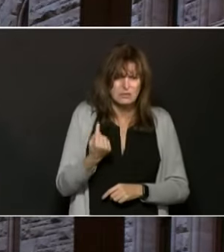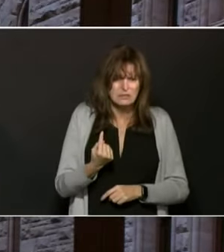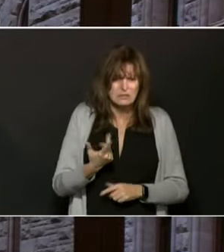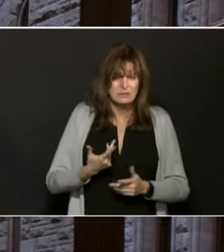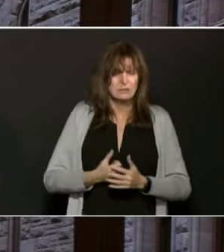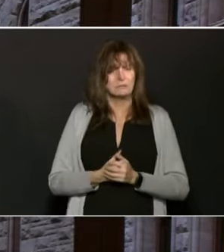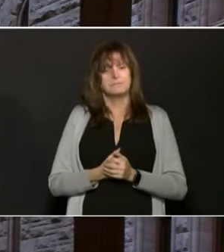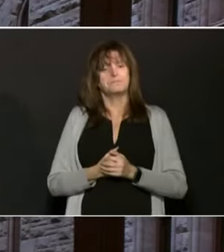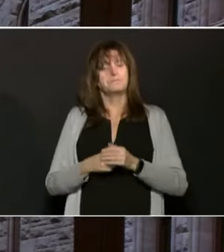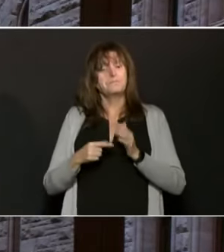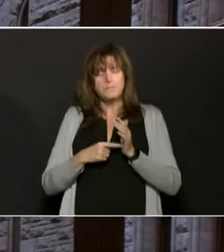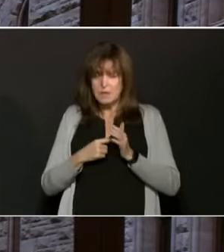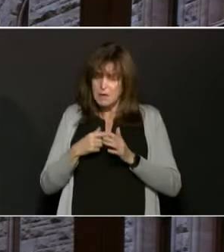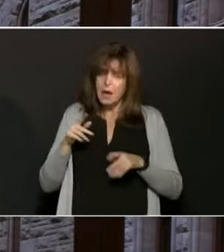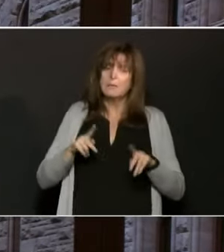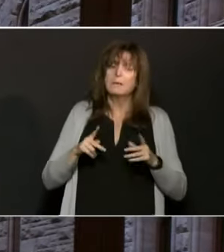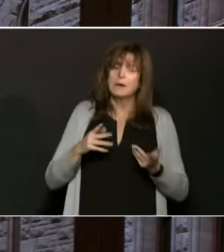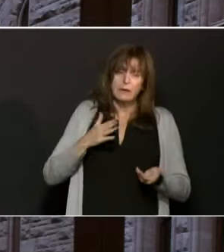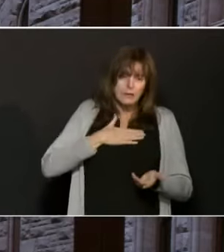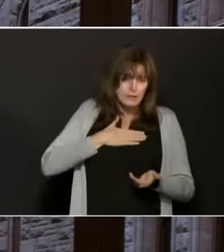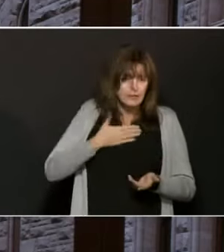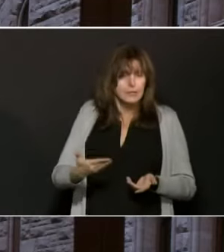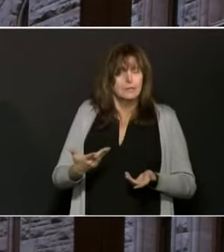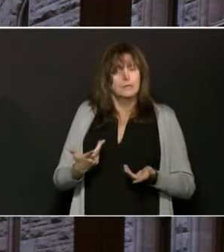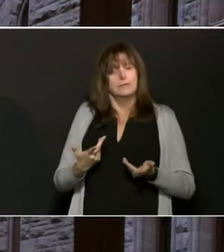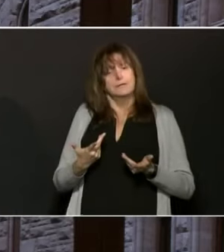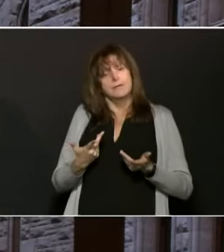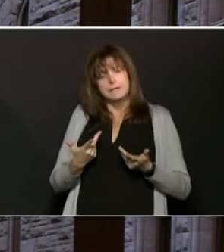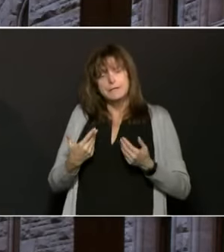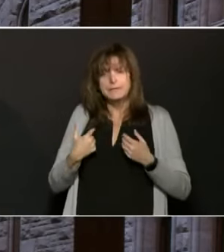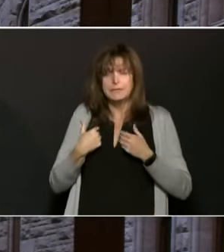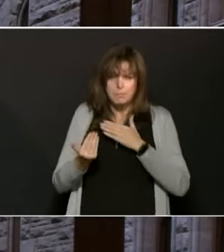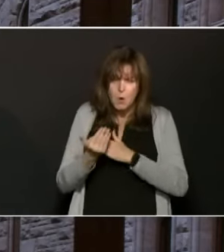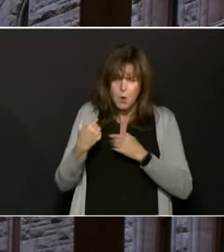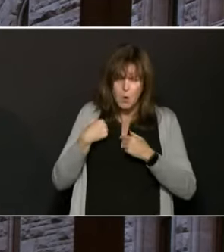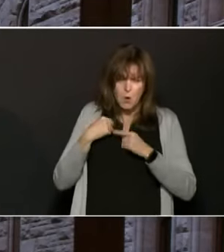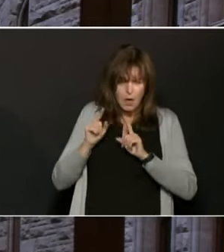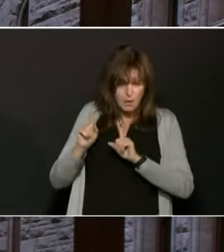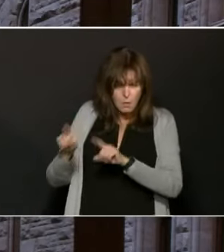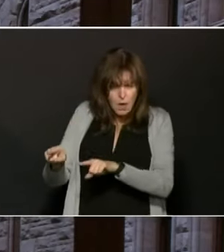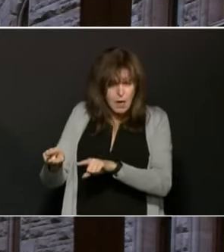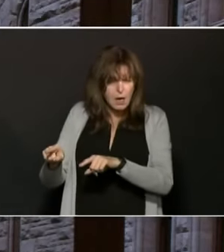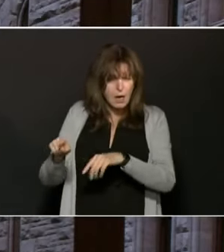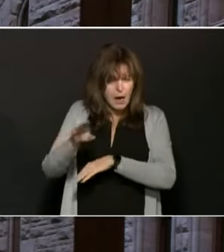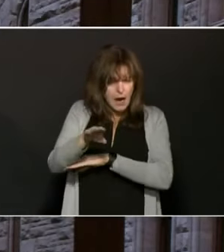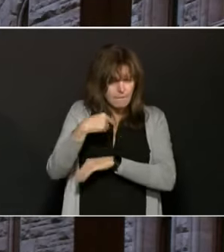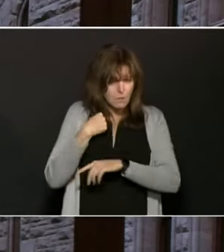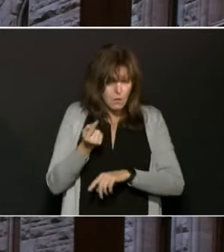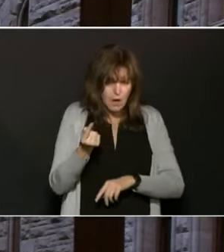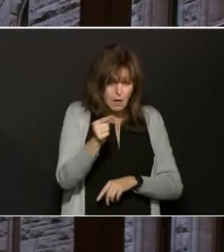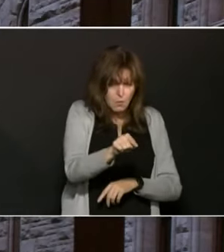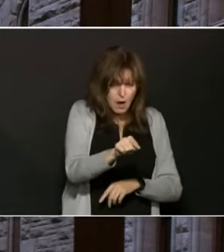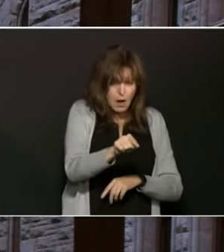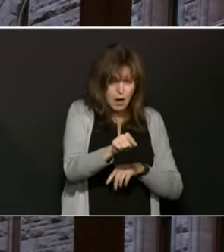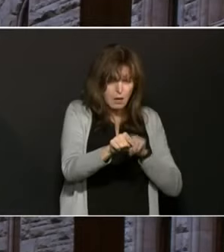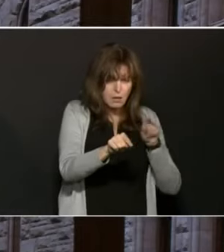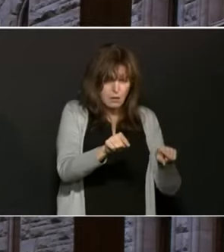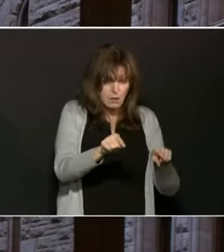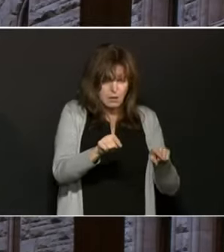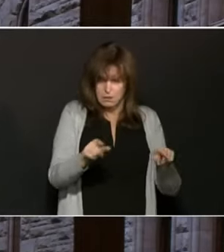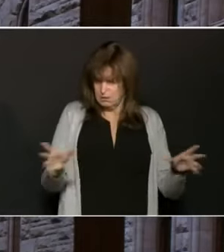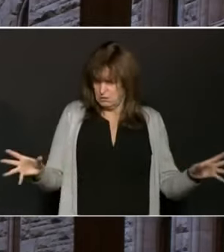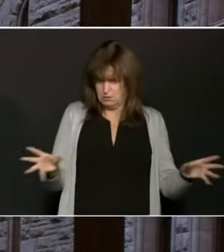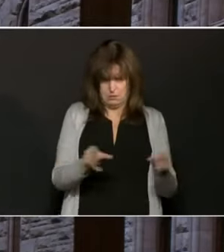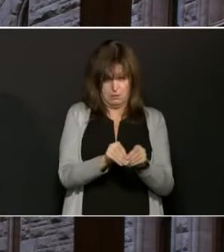here, and that morning, this afternoon, and evening, I don't know, maybe 40, 50, 60, or 100 people. I can't recall who they were.